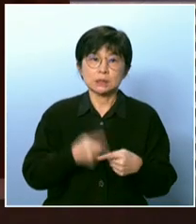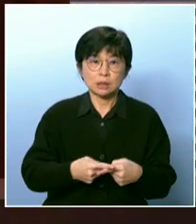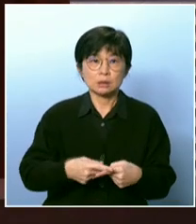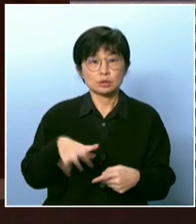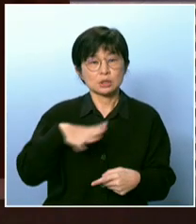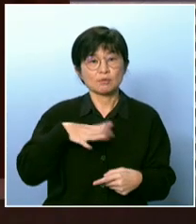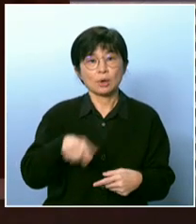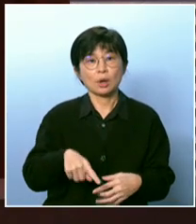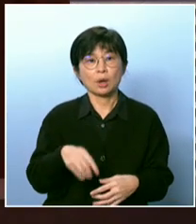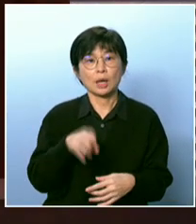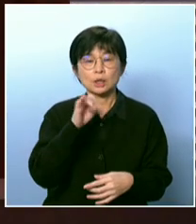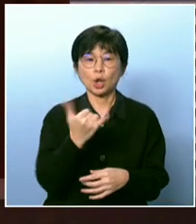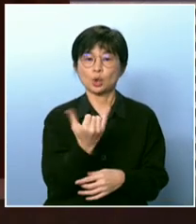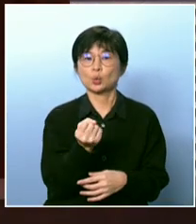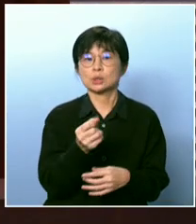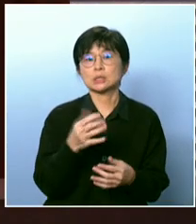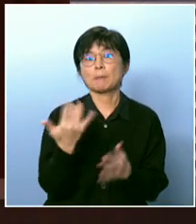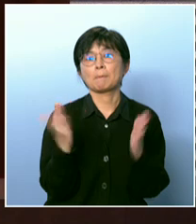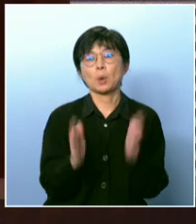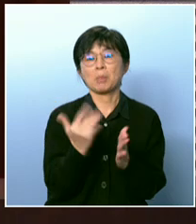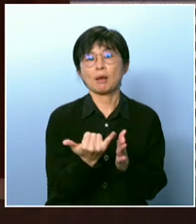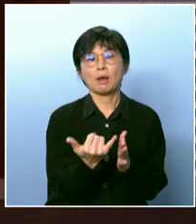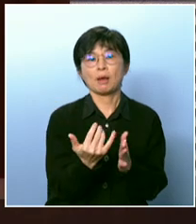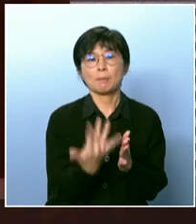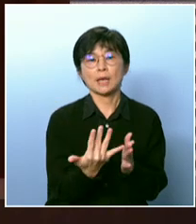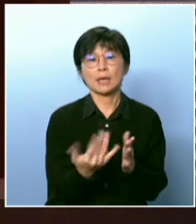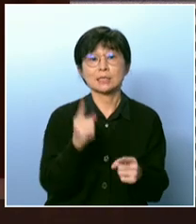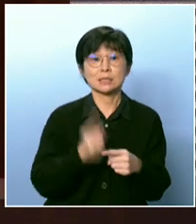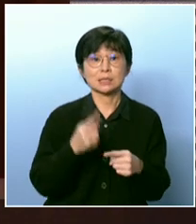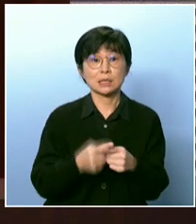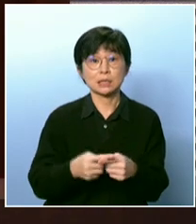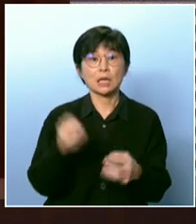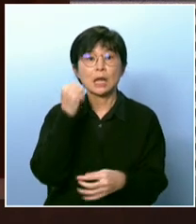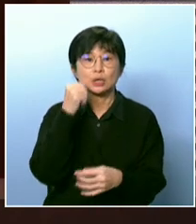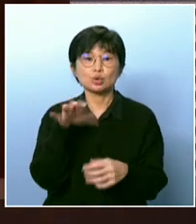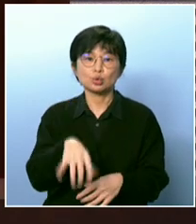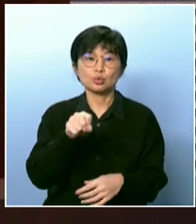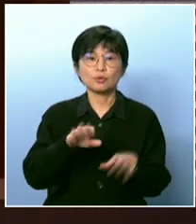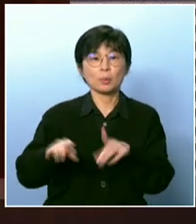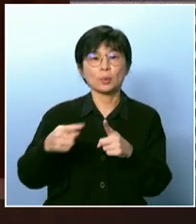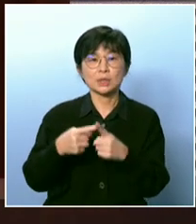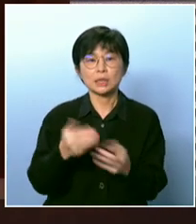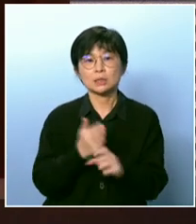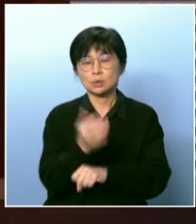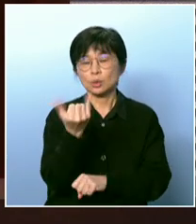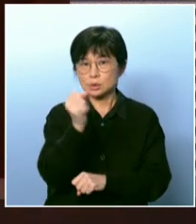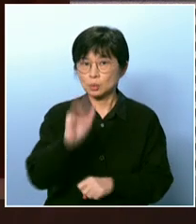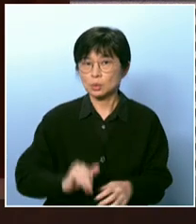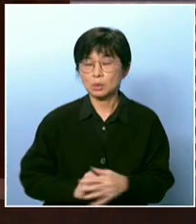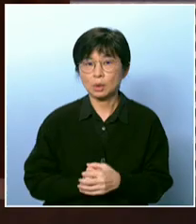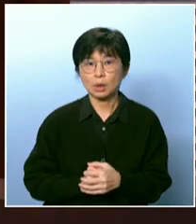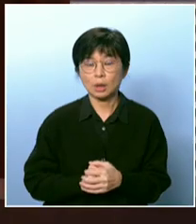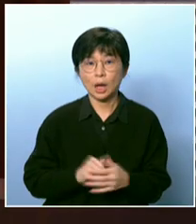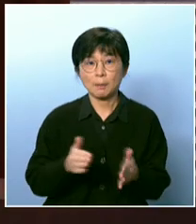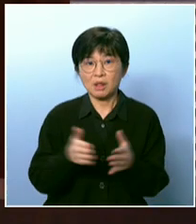release the place for other elderly persons who have such needs. So the design capacity may be